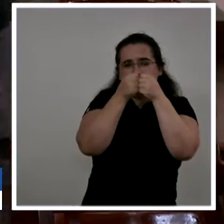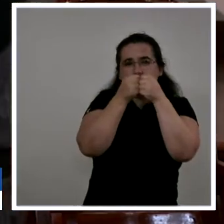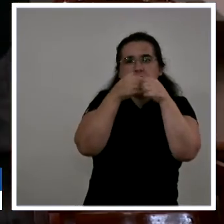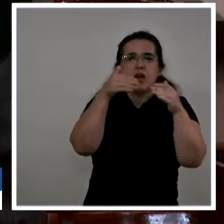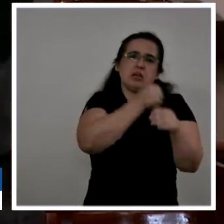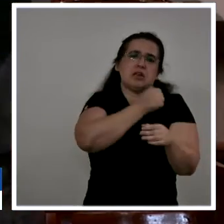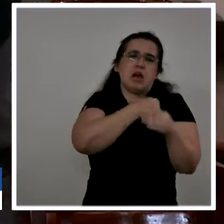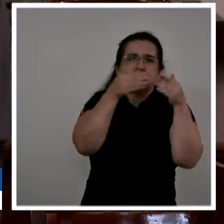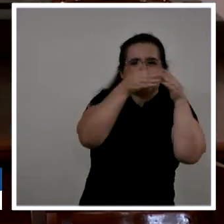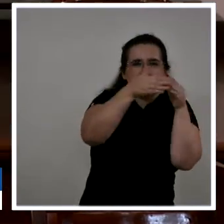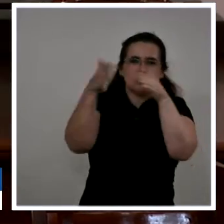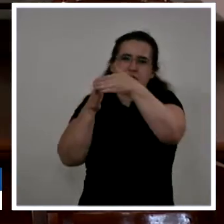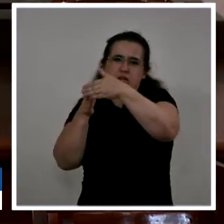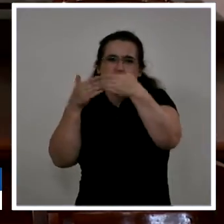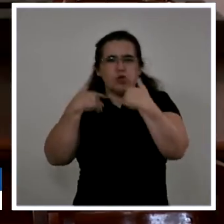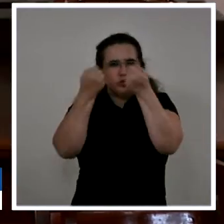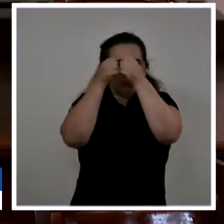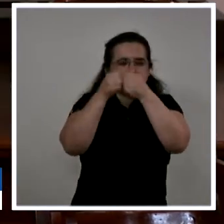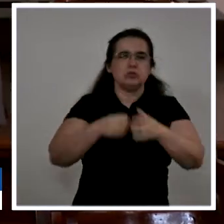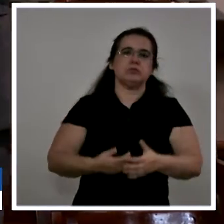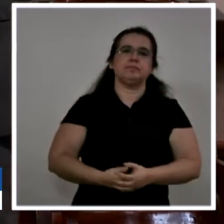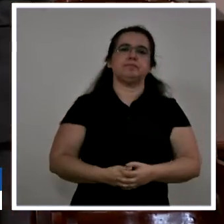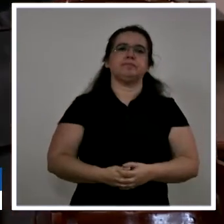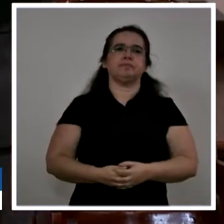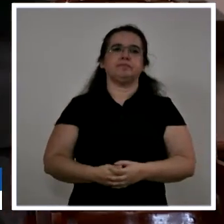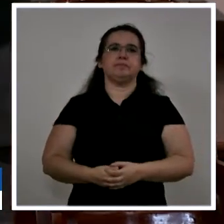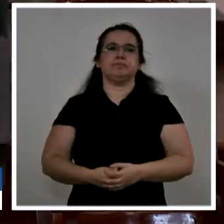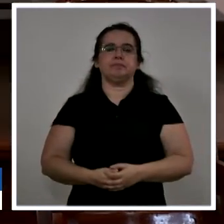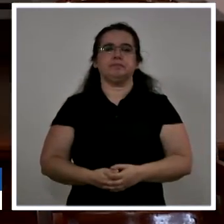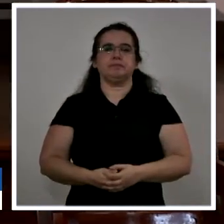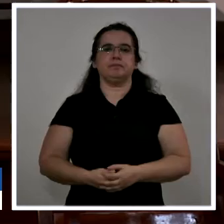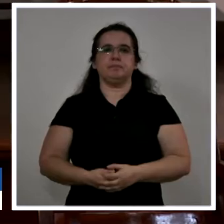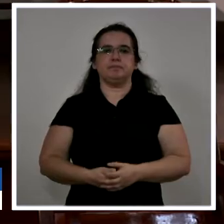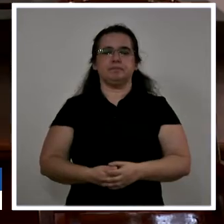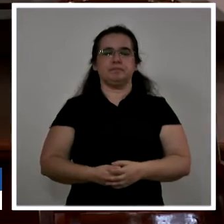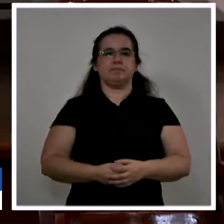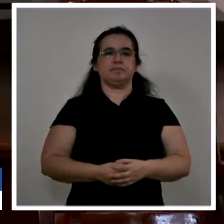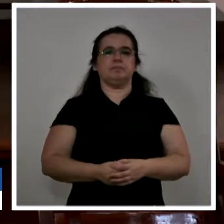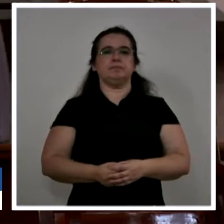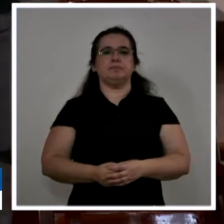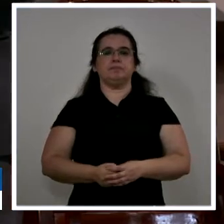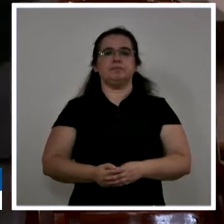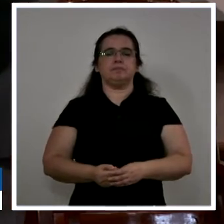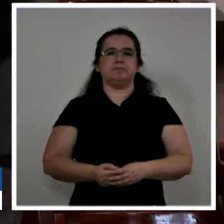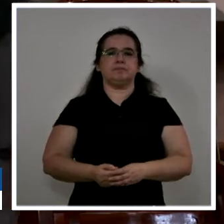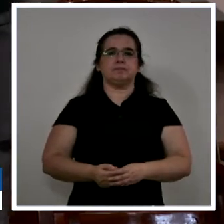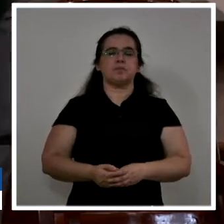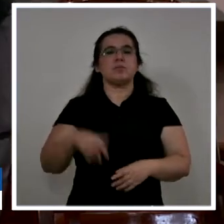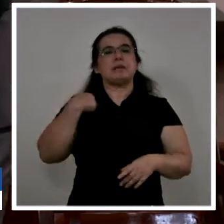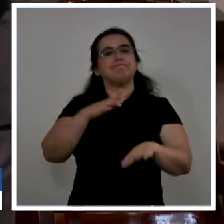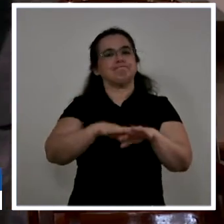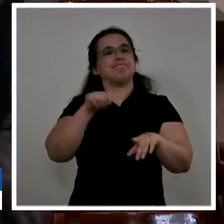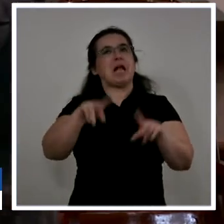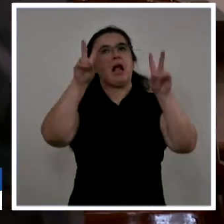da casa. So that's telling me that there was an environmental impact that caused the mouse brain to be different. E portanto,